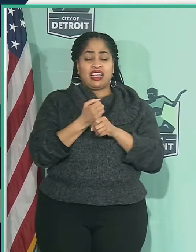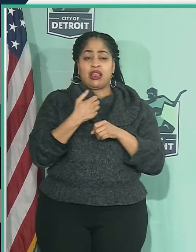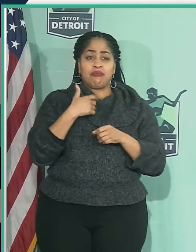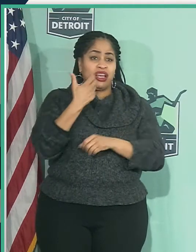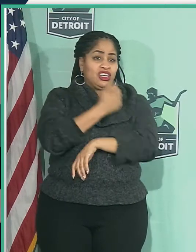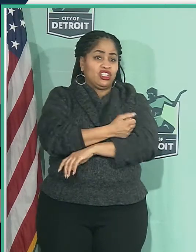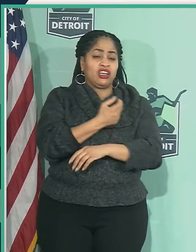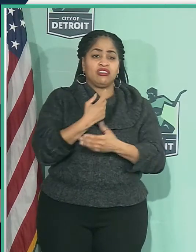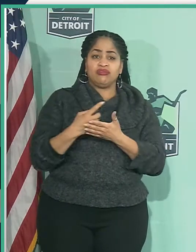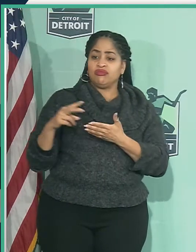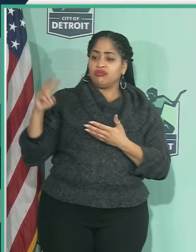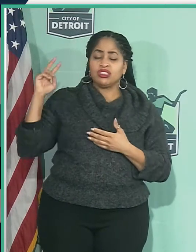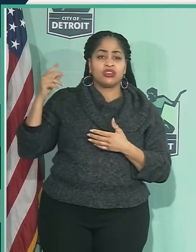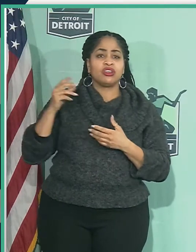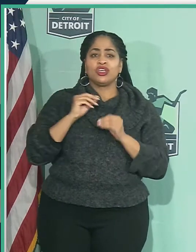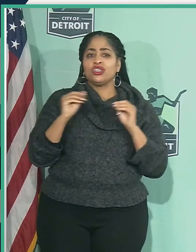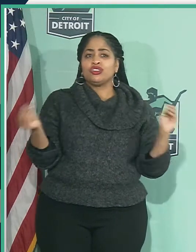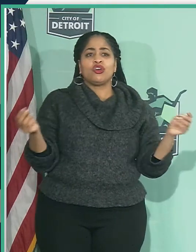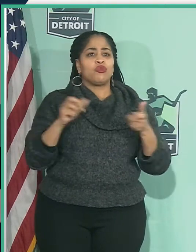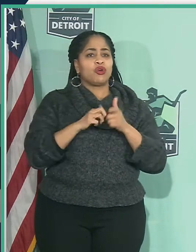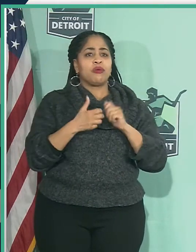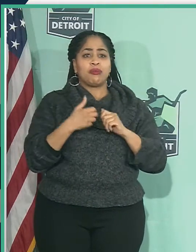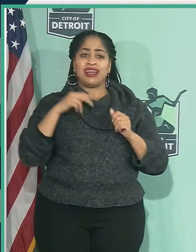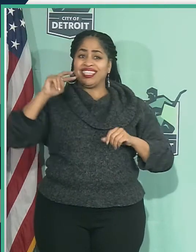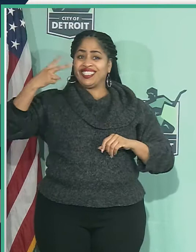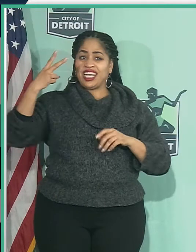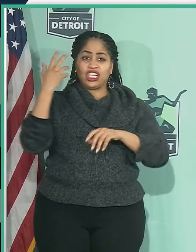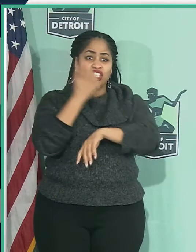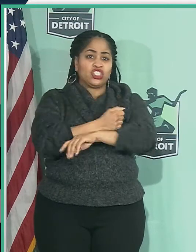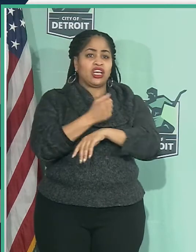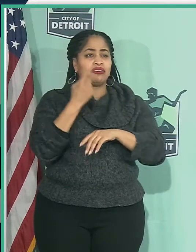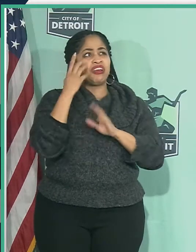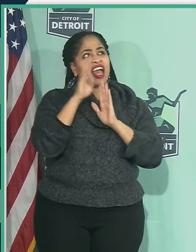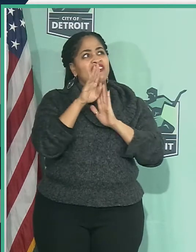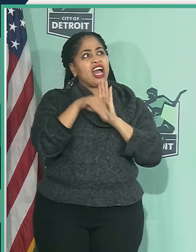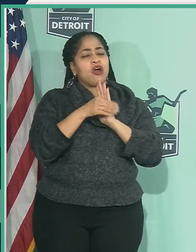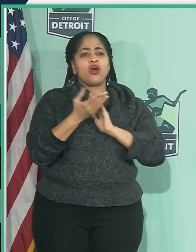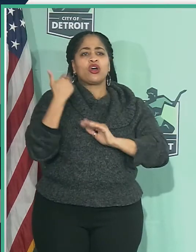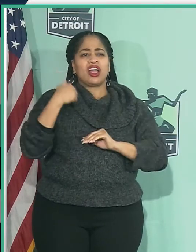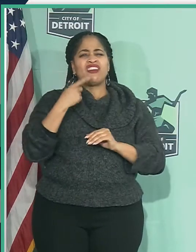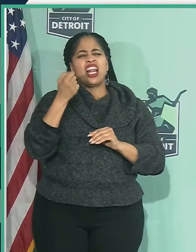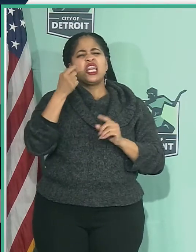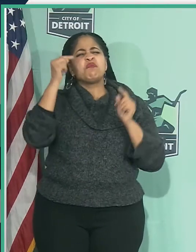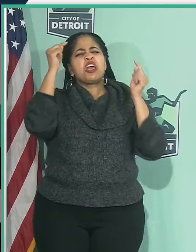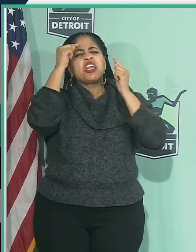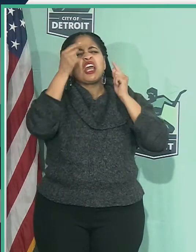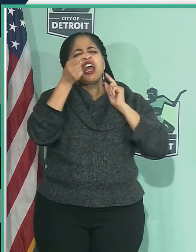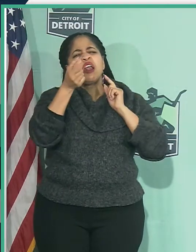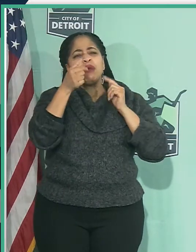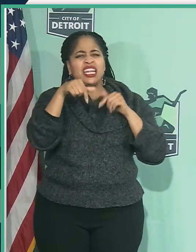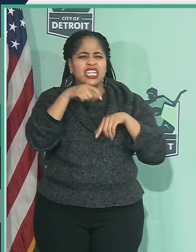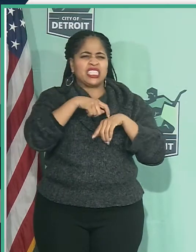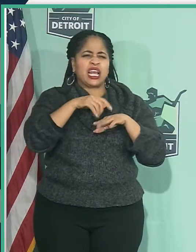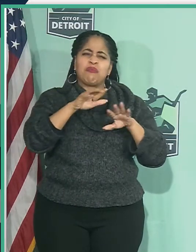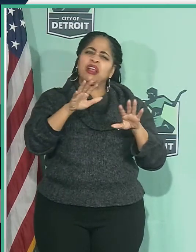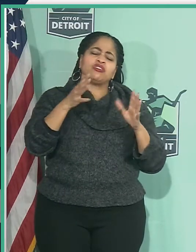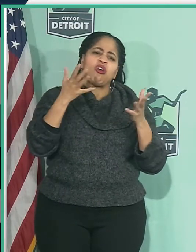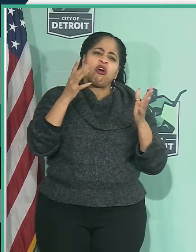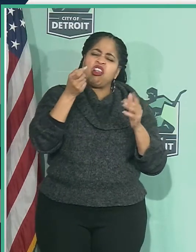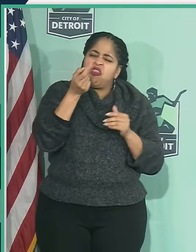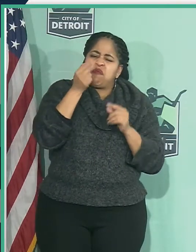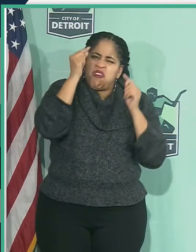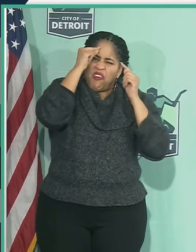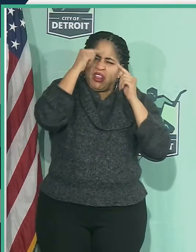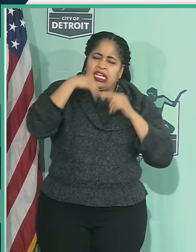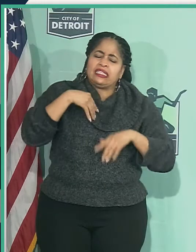had no effects at all. I had my second shot an hour and a half ago. I had a little bit of a headache this time. That's why